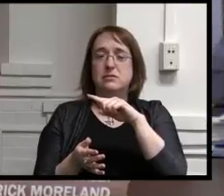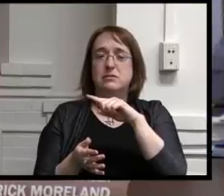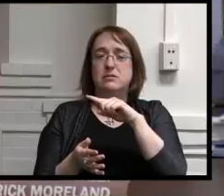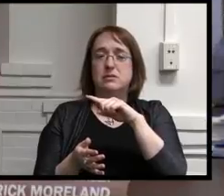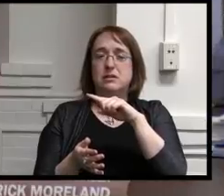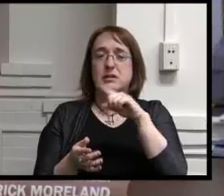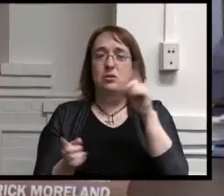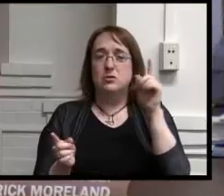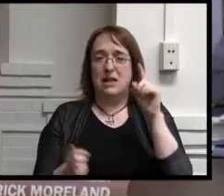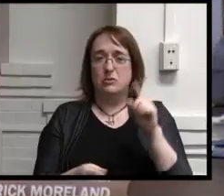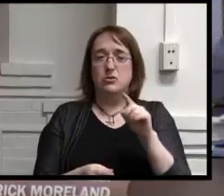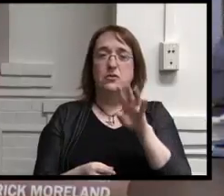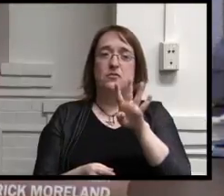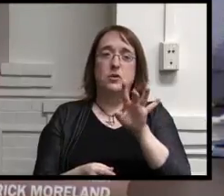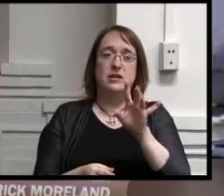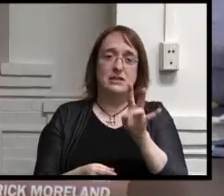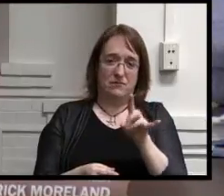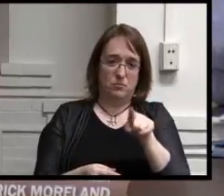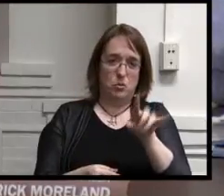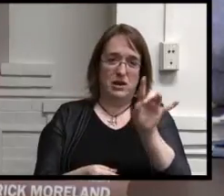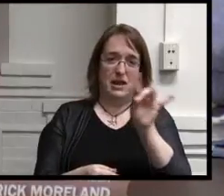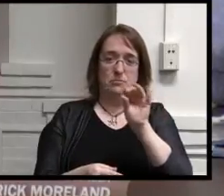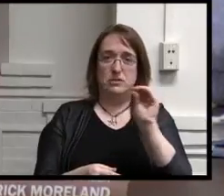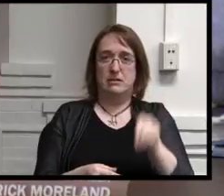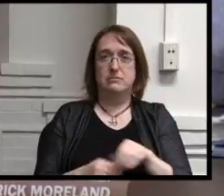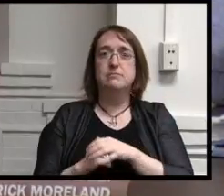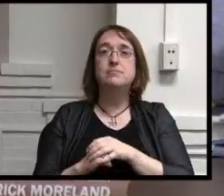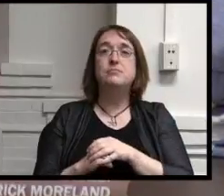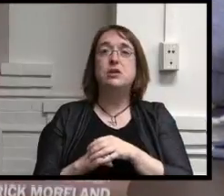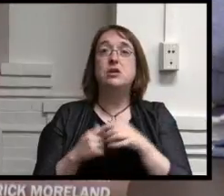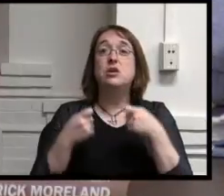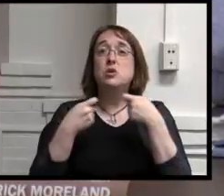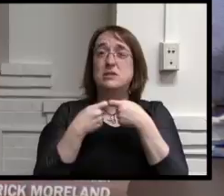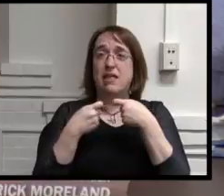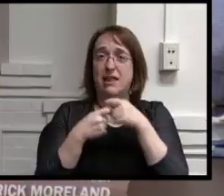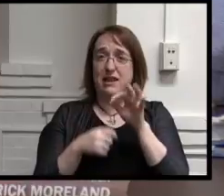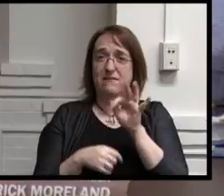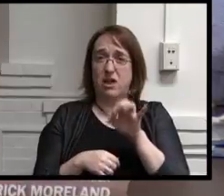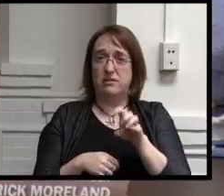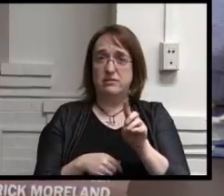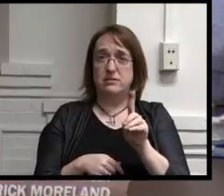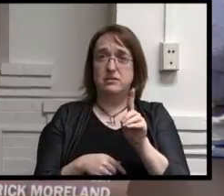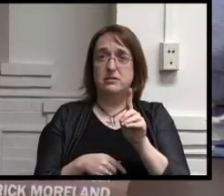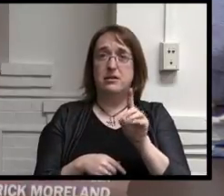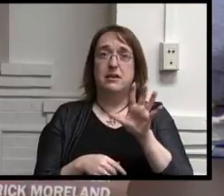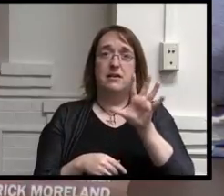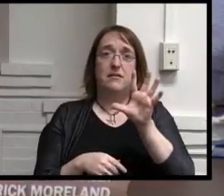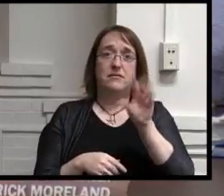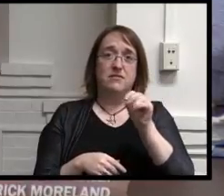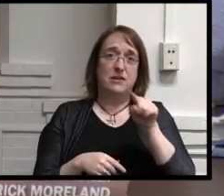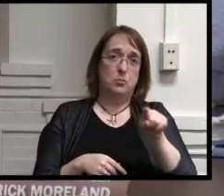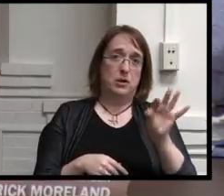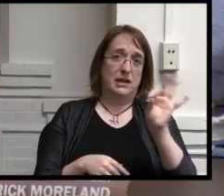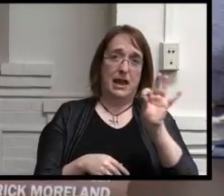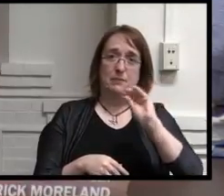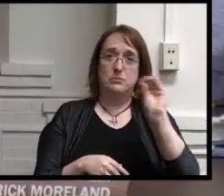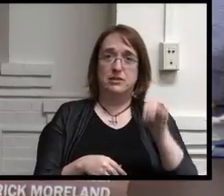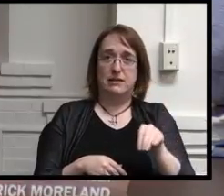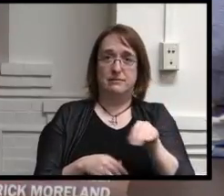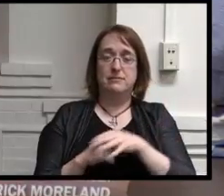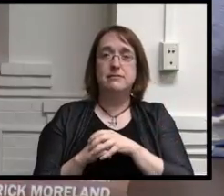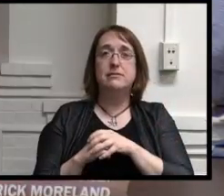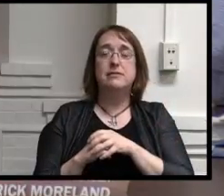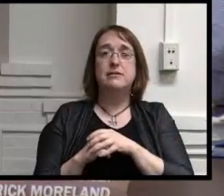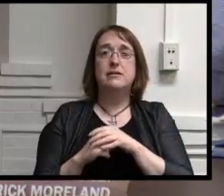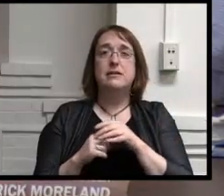down to 47.8. The utilities fund, the expenditures were 50.9%,